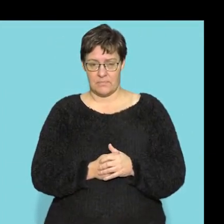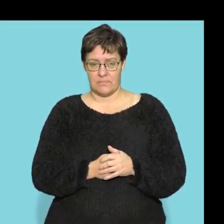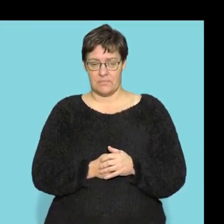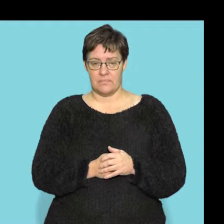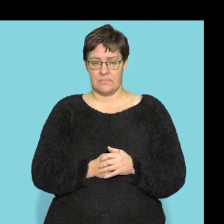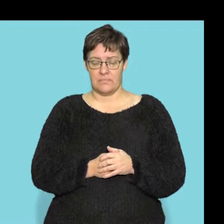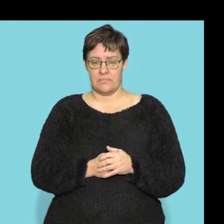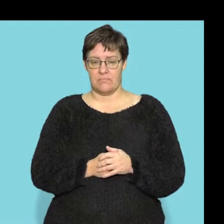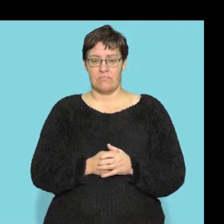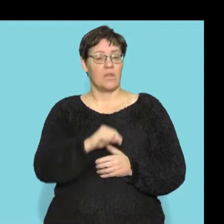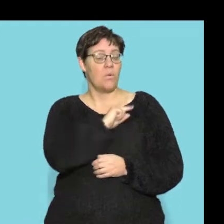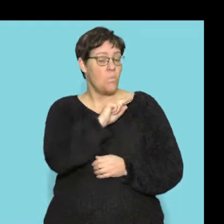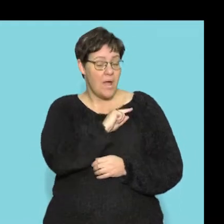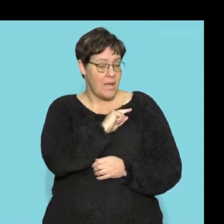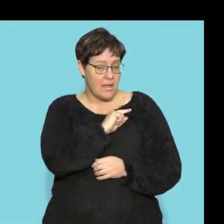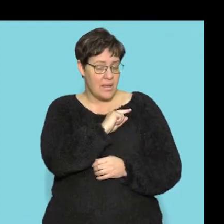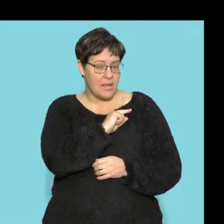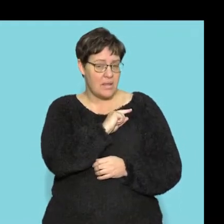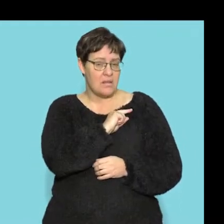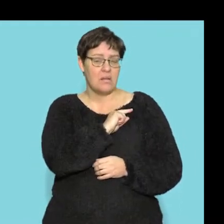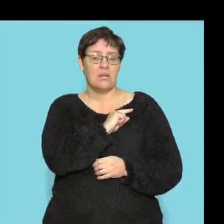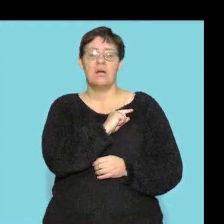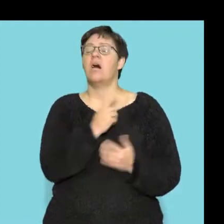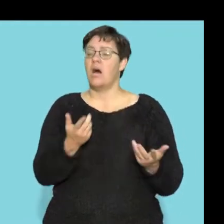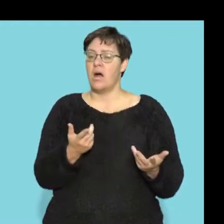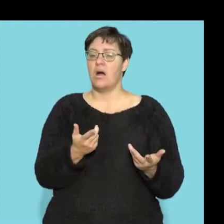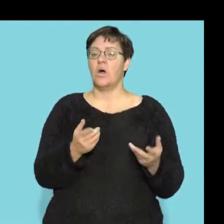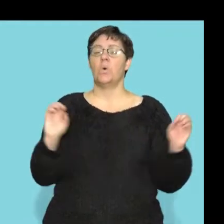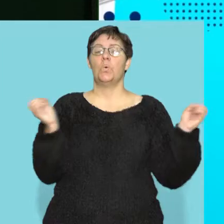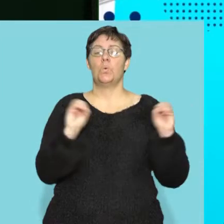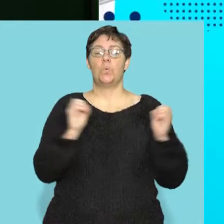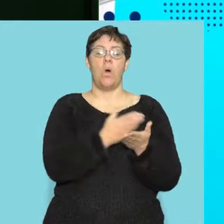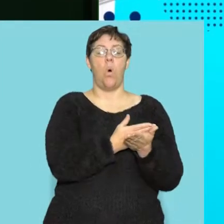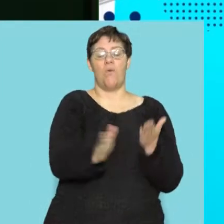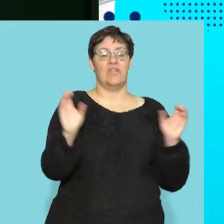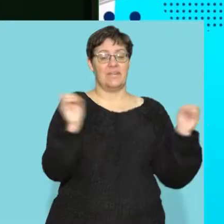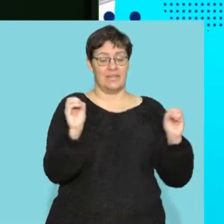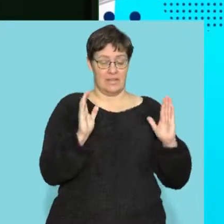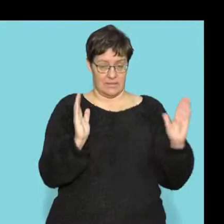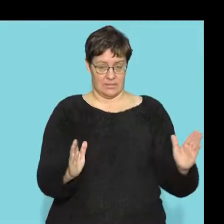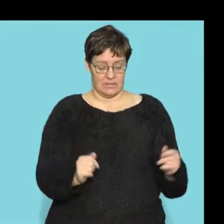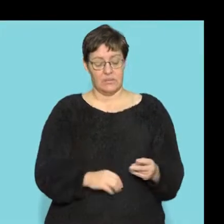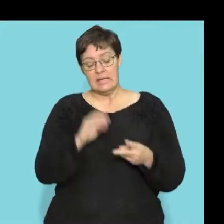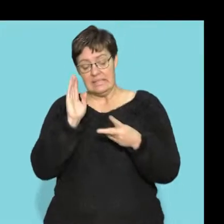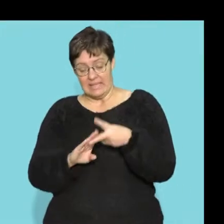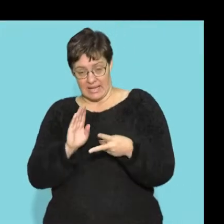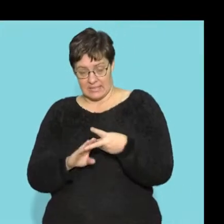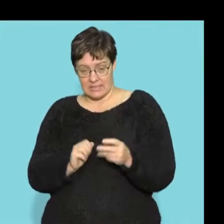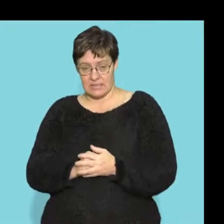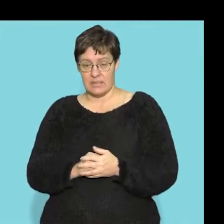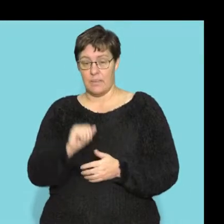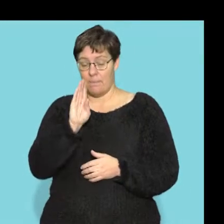And the reason we could do that was because there was no disposal. Number two, we calculated B,